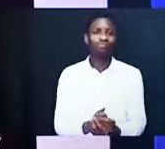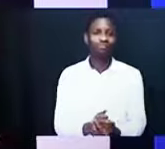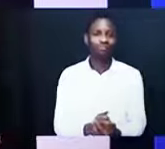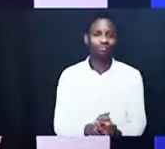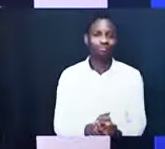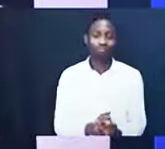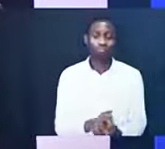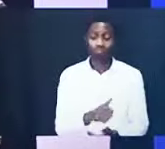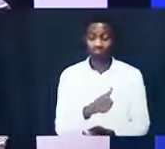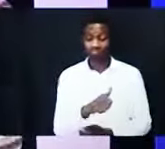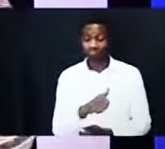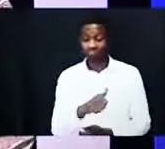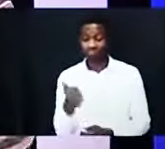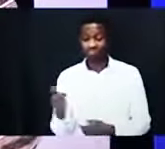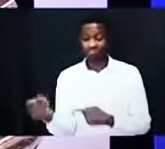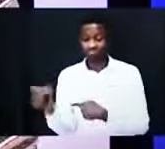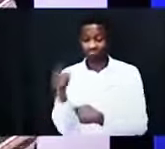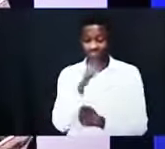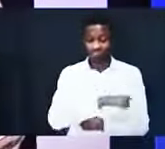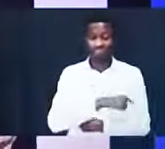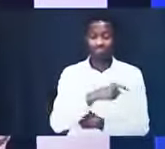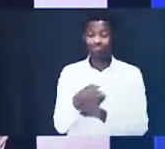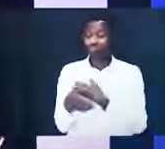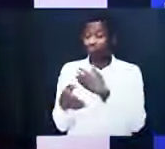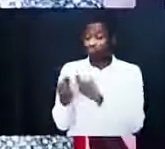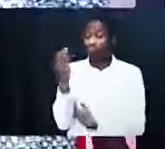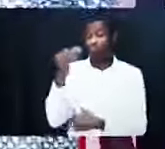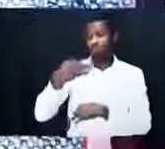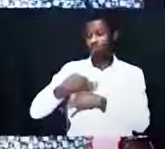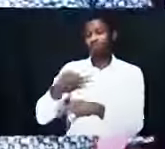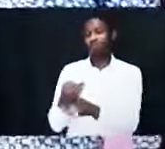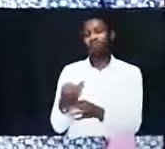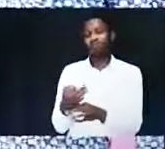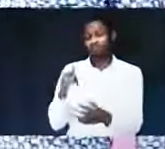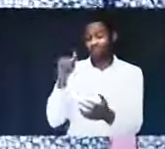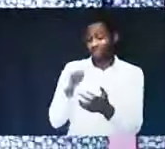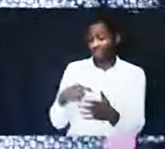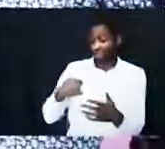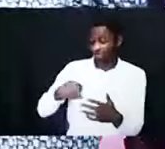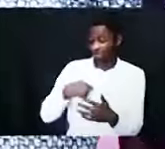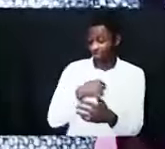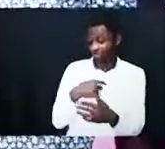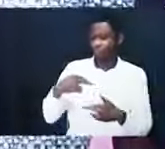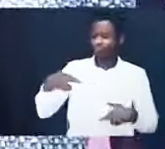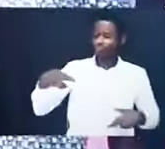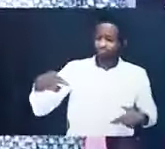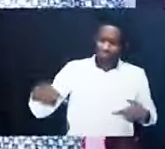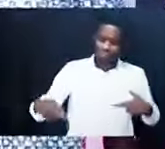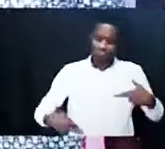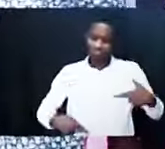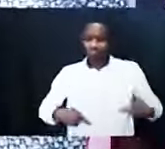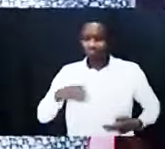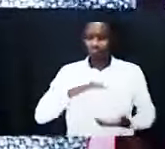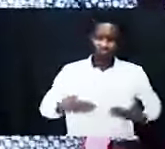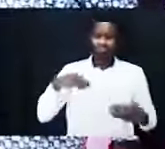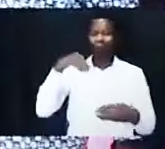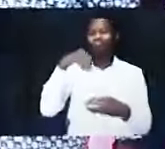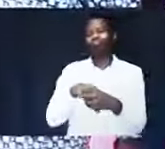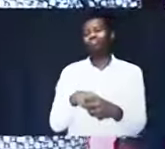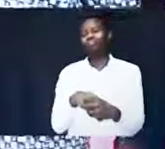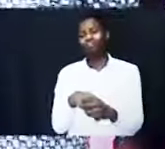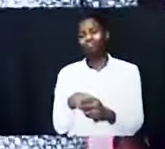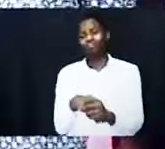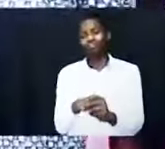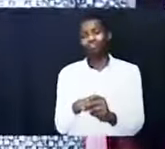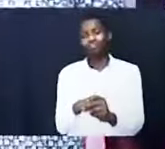Thank you. Another day that the Lord has made, that we will rejoice and be glad in it. We have